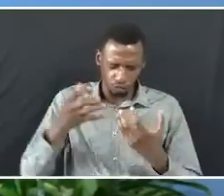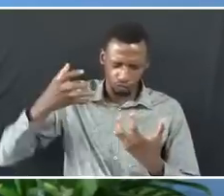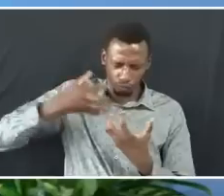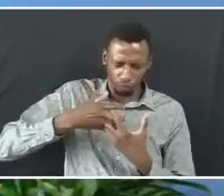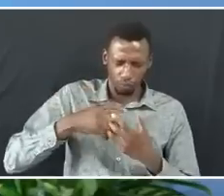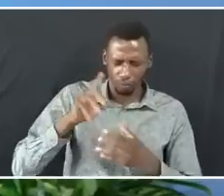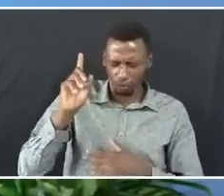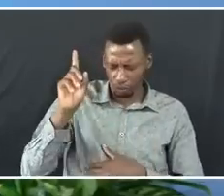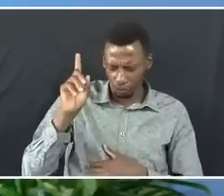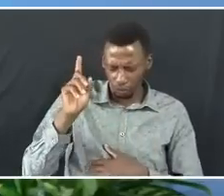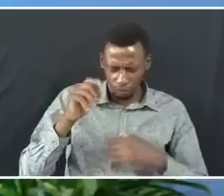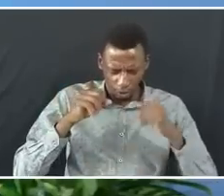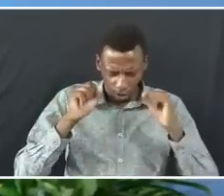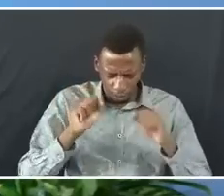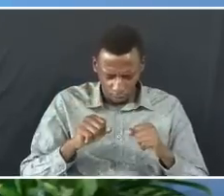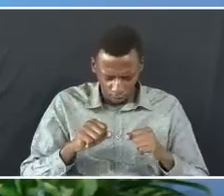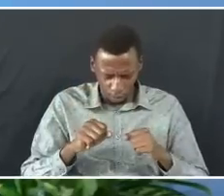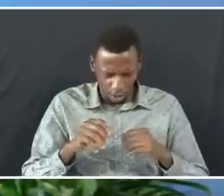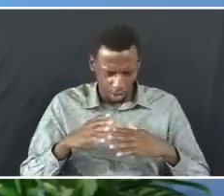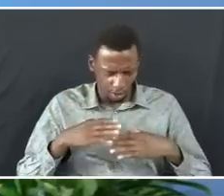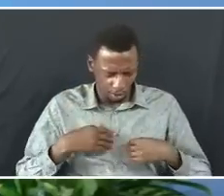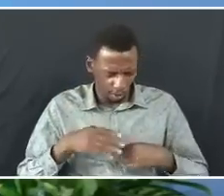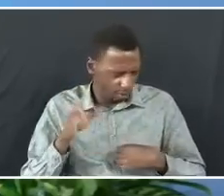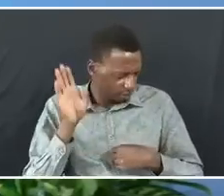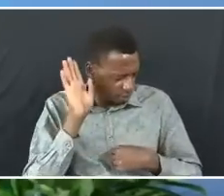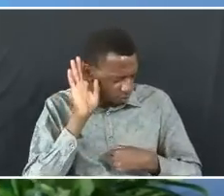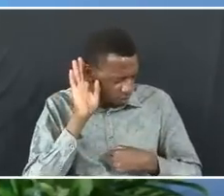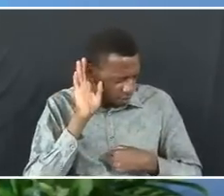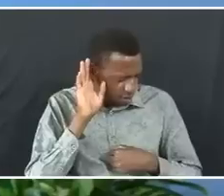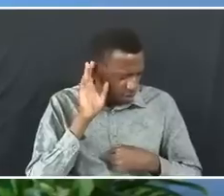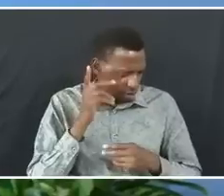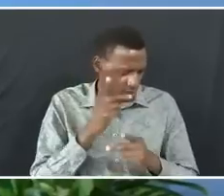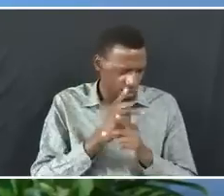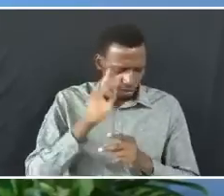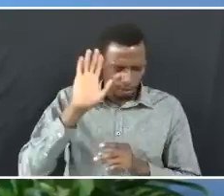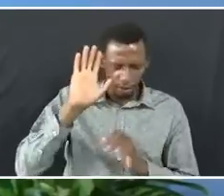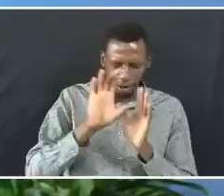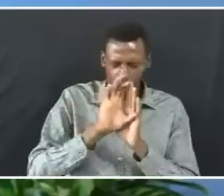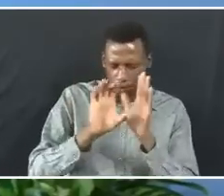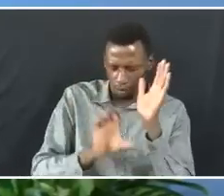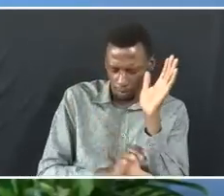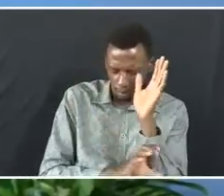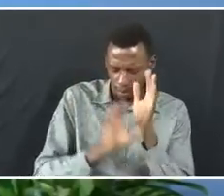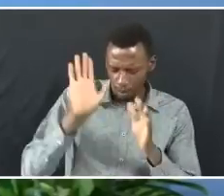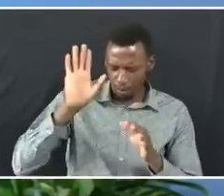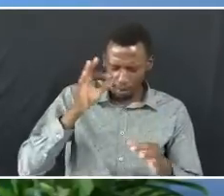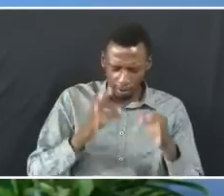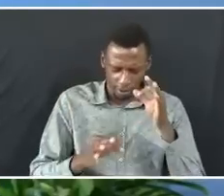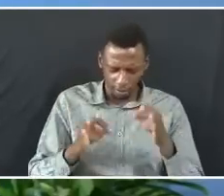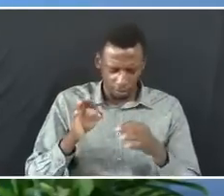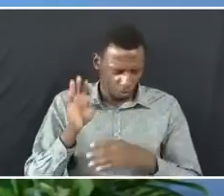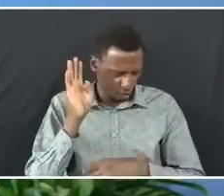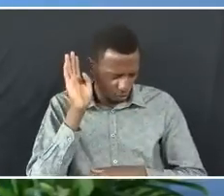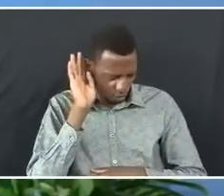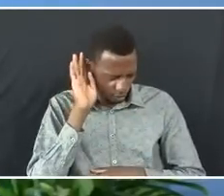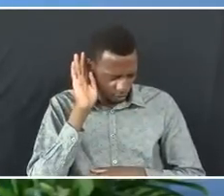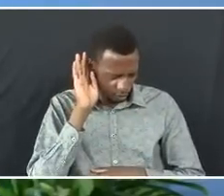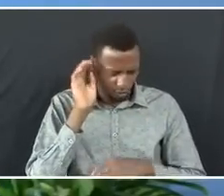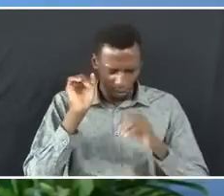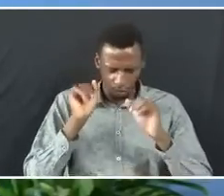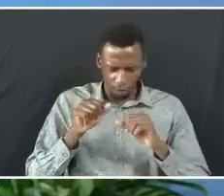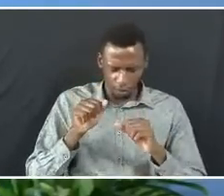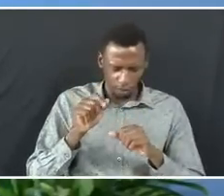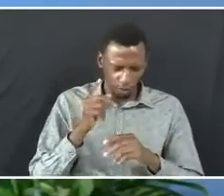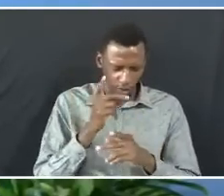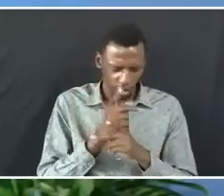to be able to keep your commandments, to be able to keep your judgments, to be able to keep